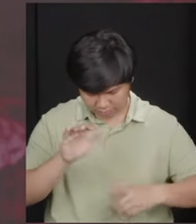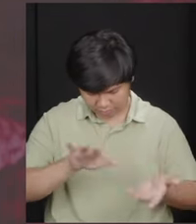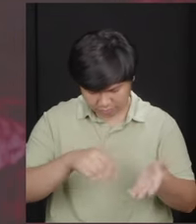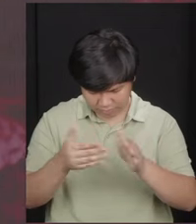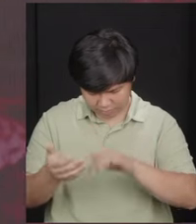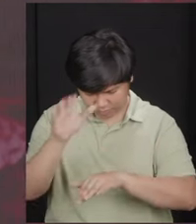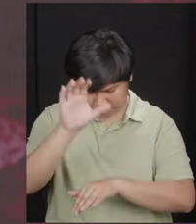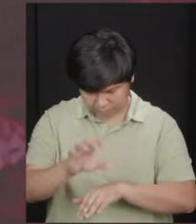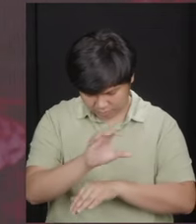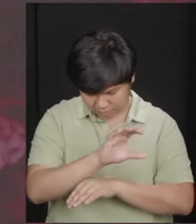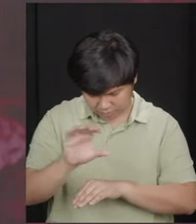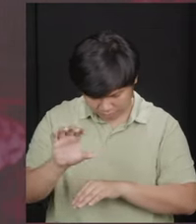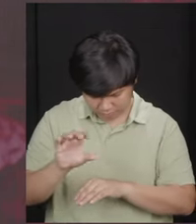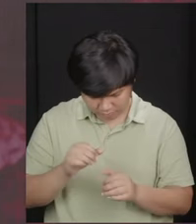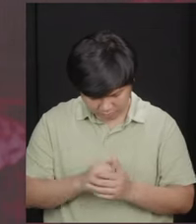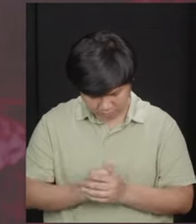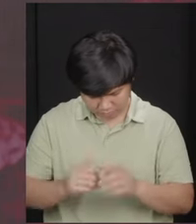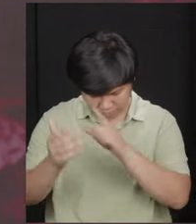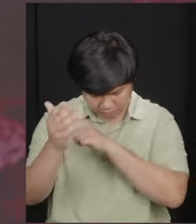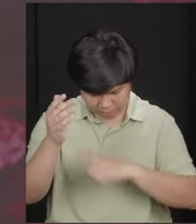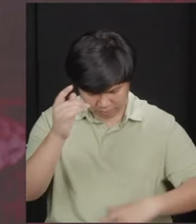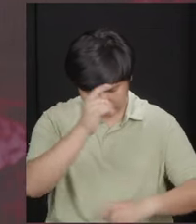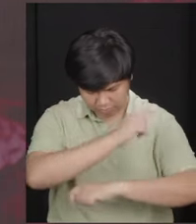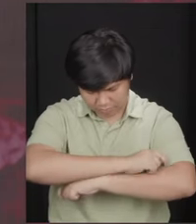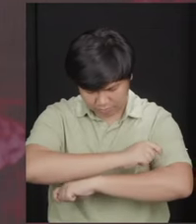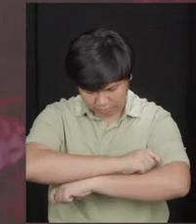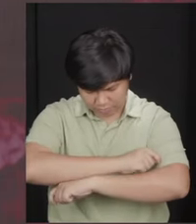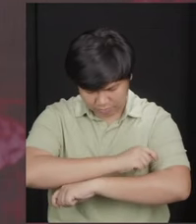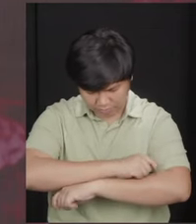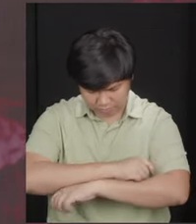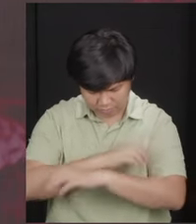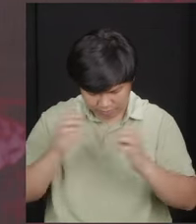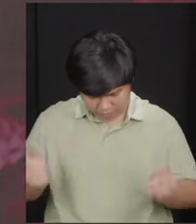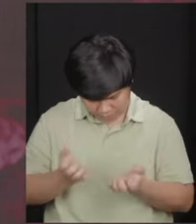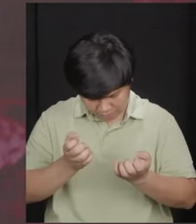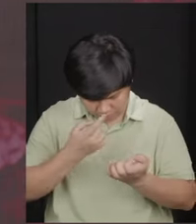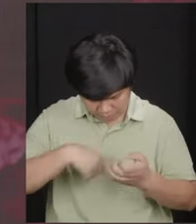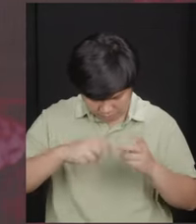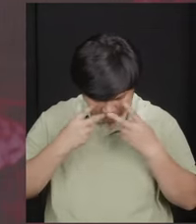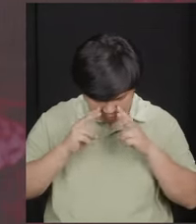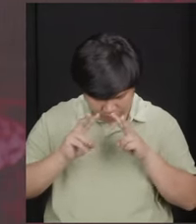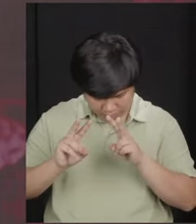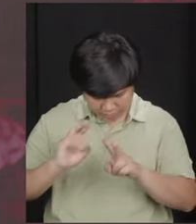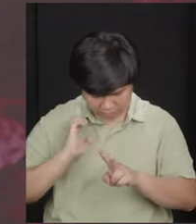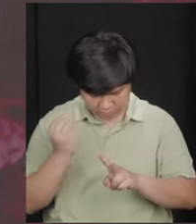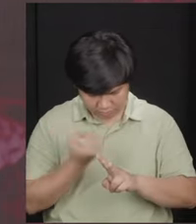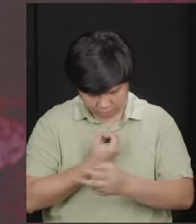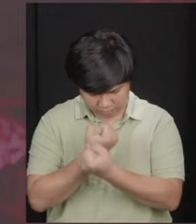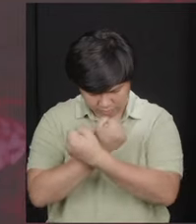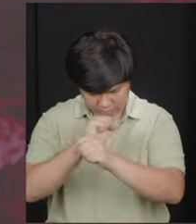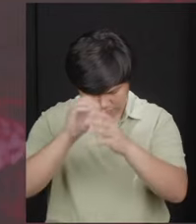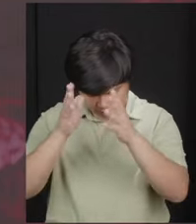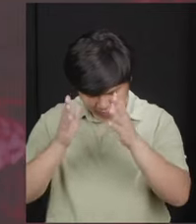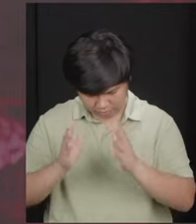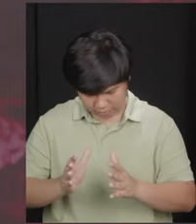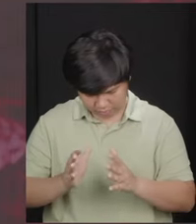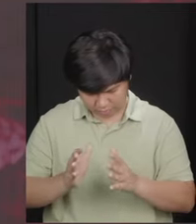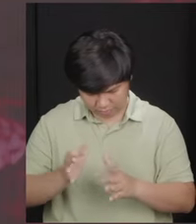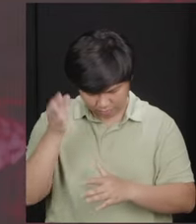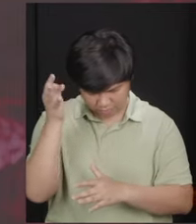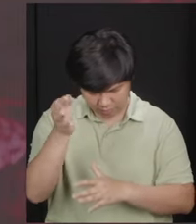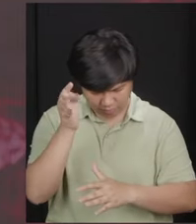on the cross at the Lord's table. Enable us, Father, to see that our Savior preached